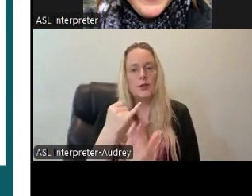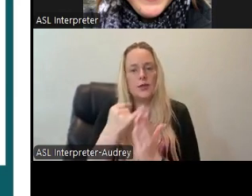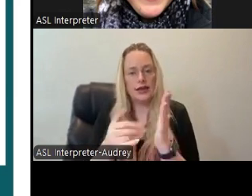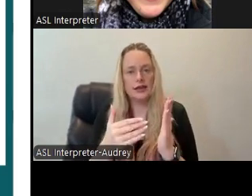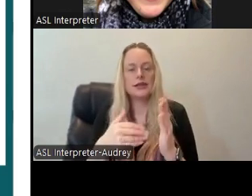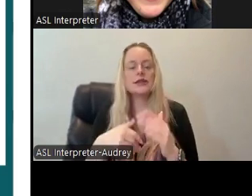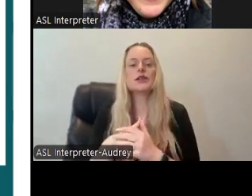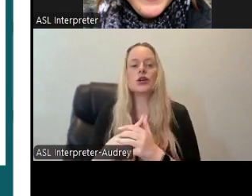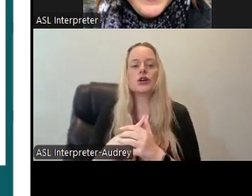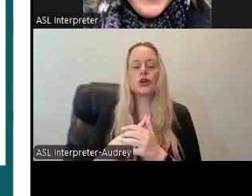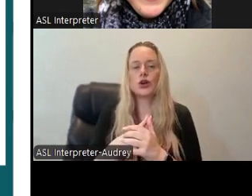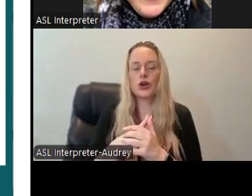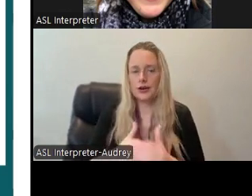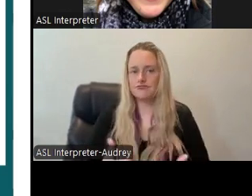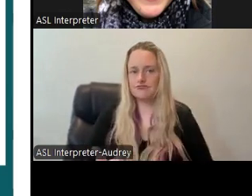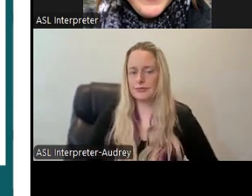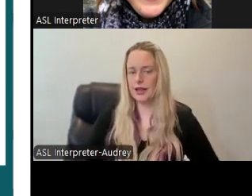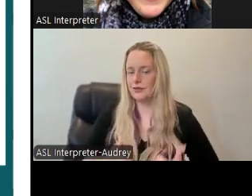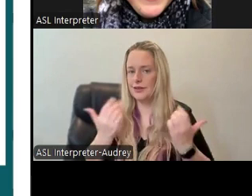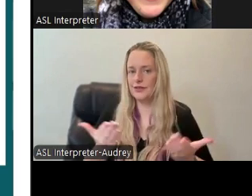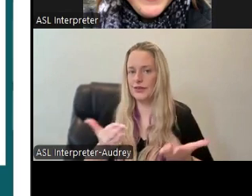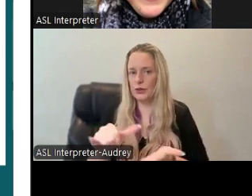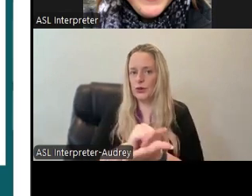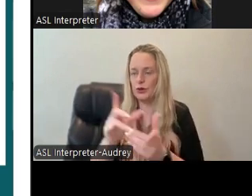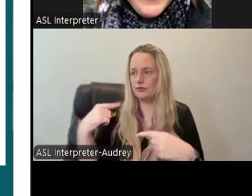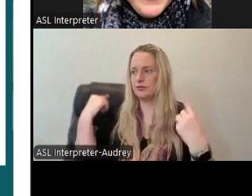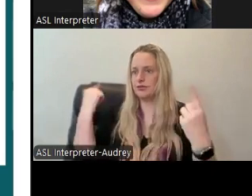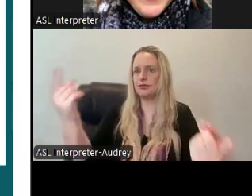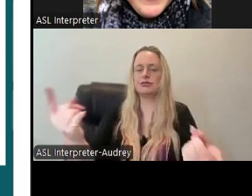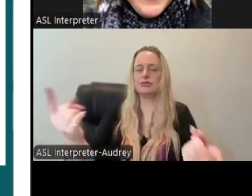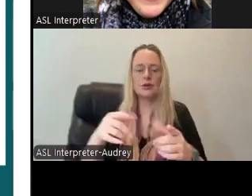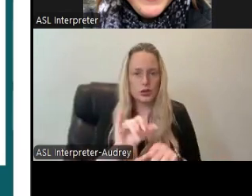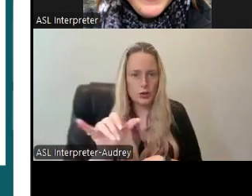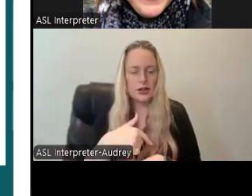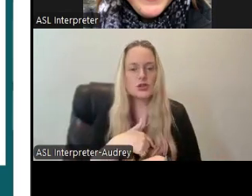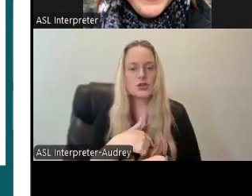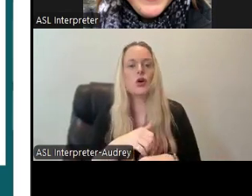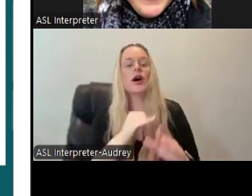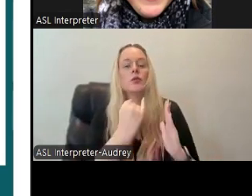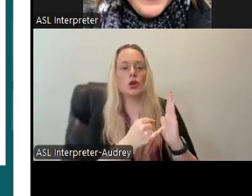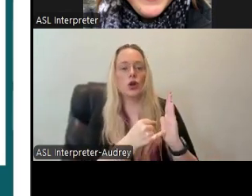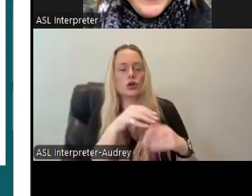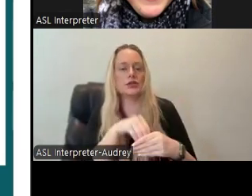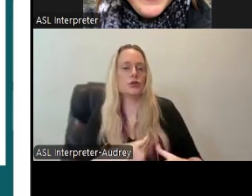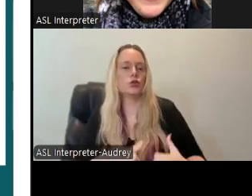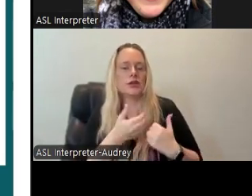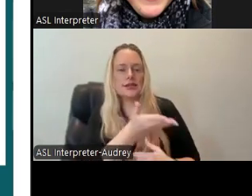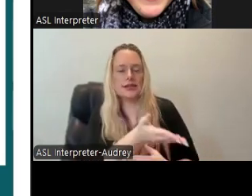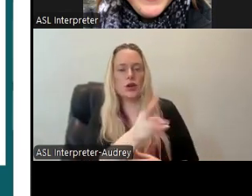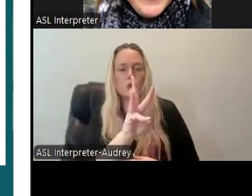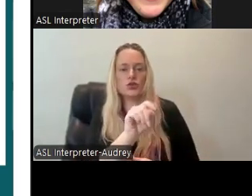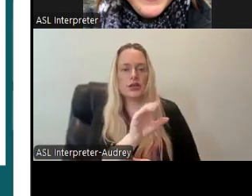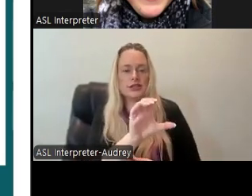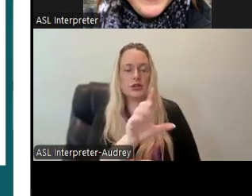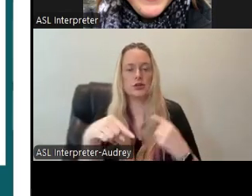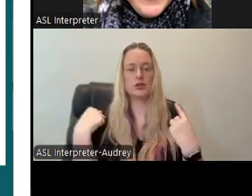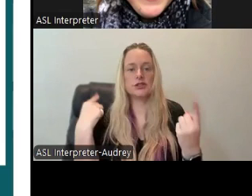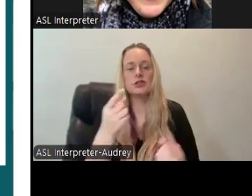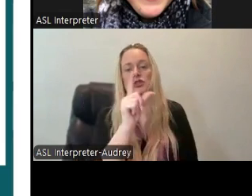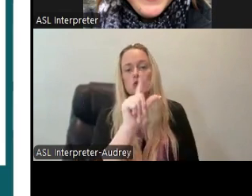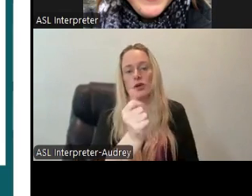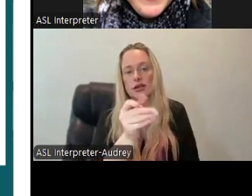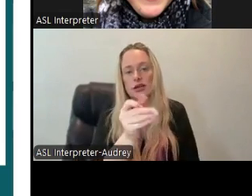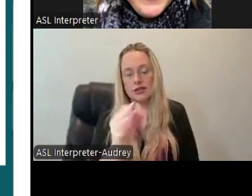and lifelong New Yorker as well. I've been an artist in residence at the World Trade Center since 2019. And, I can personally say that working